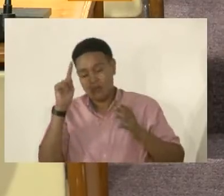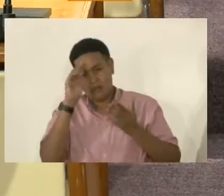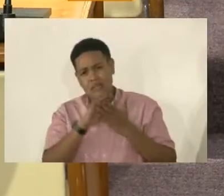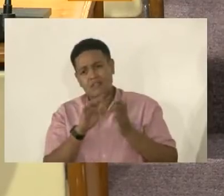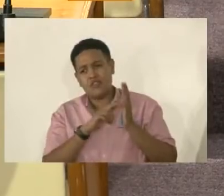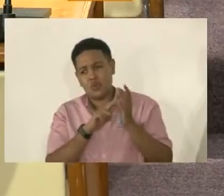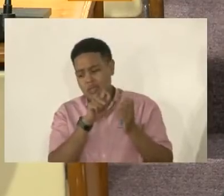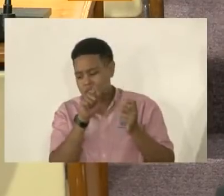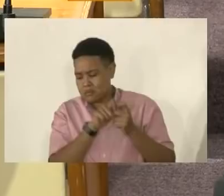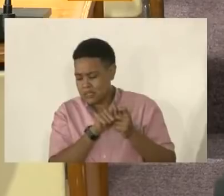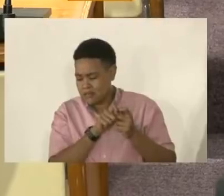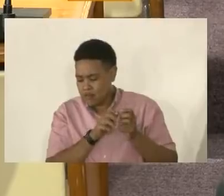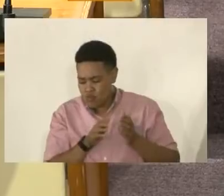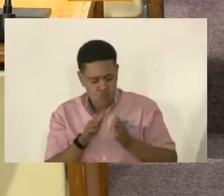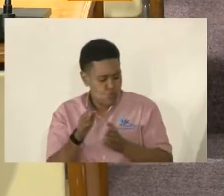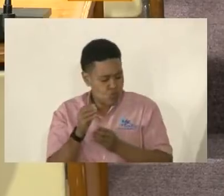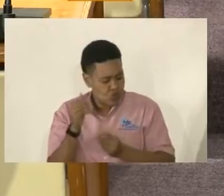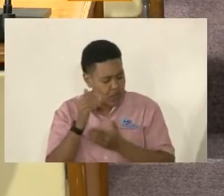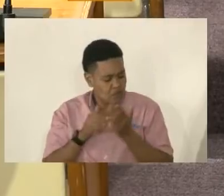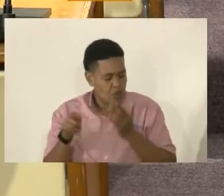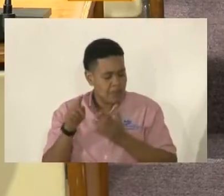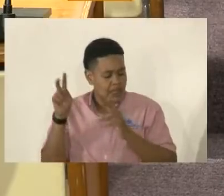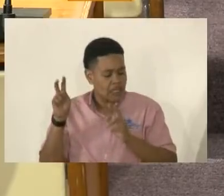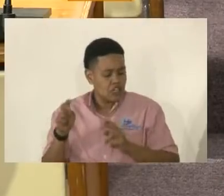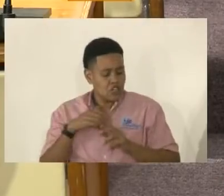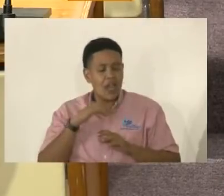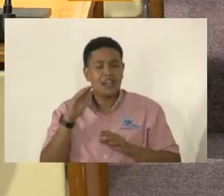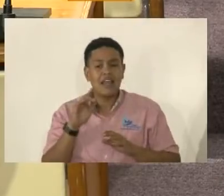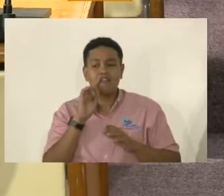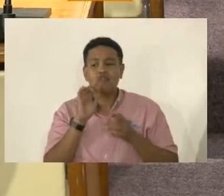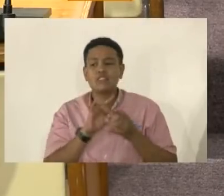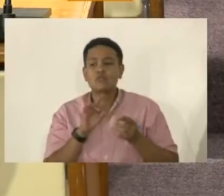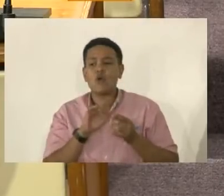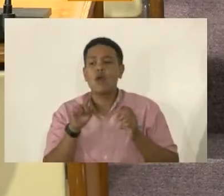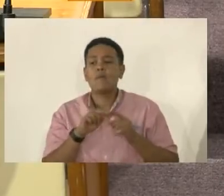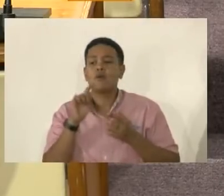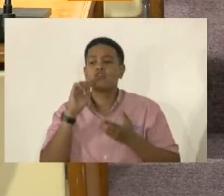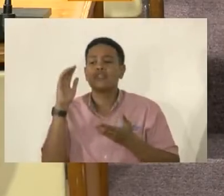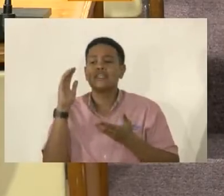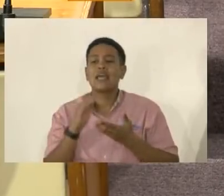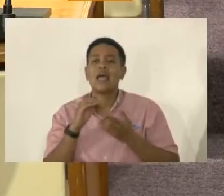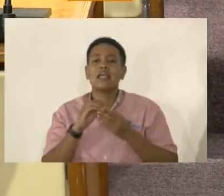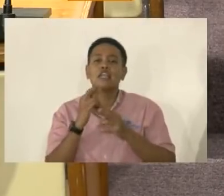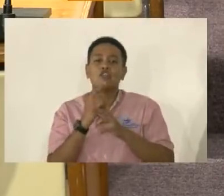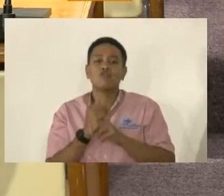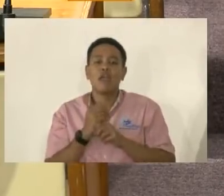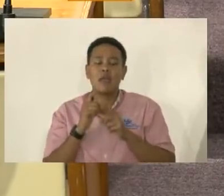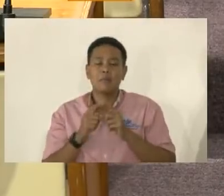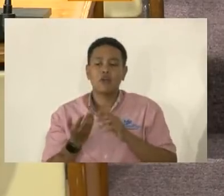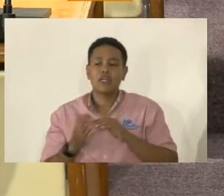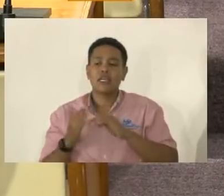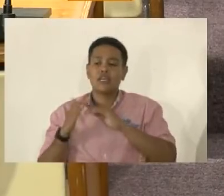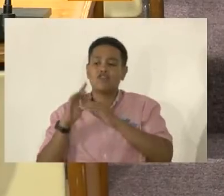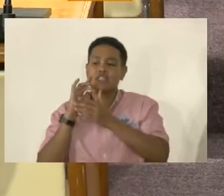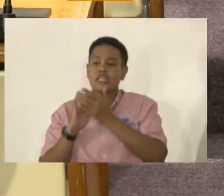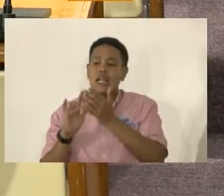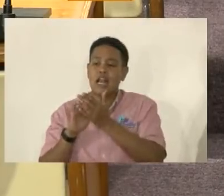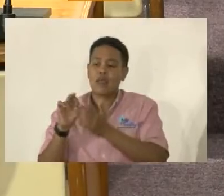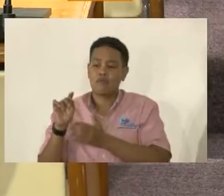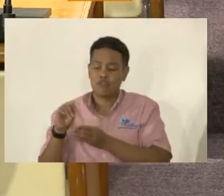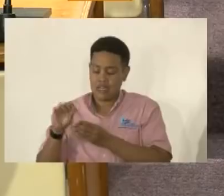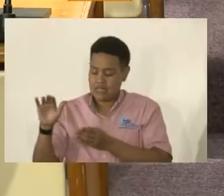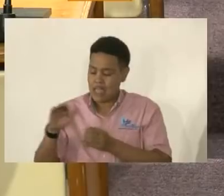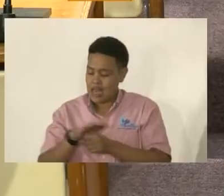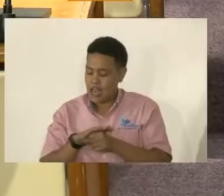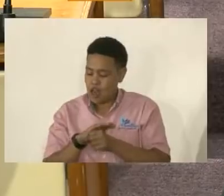with some of these issues. And I've never spoken about the declines in rape and the increases in clear-up rates in that area